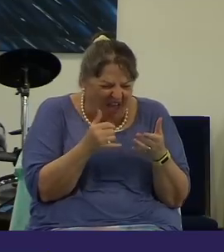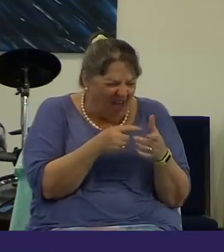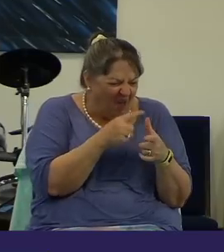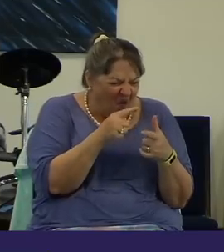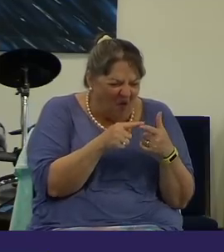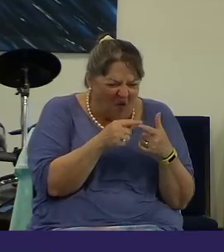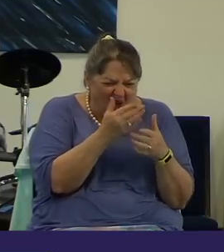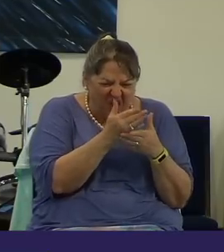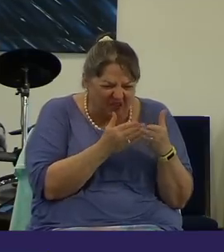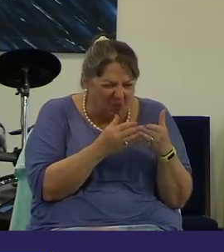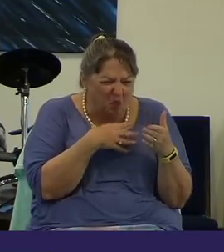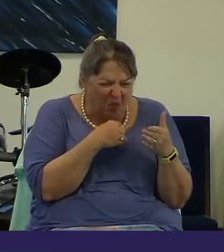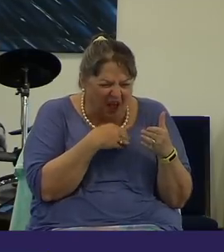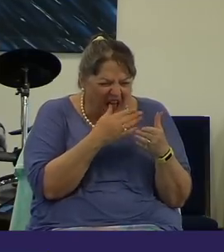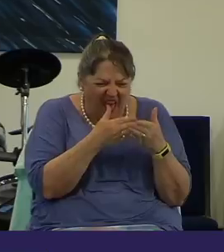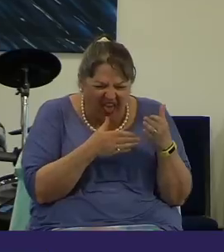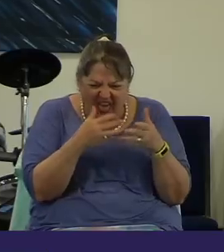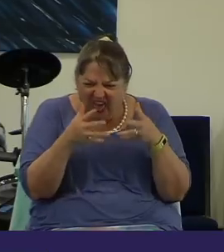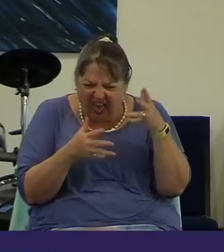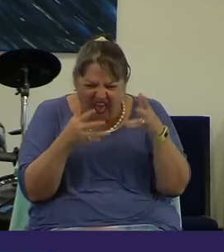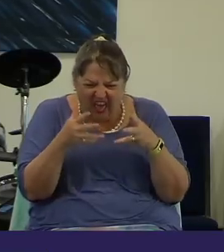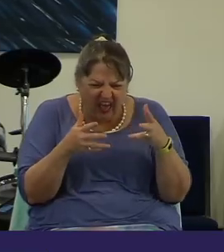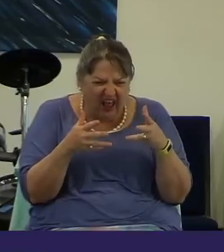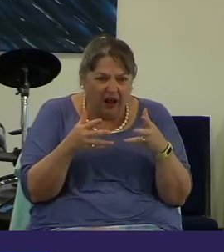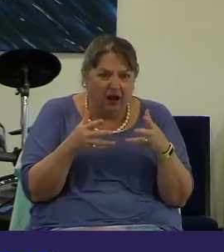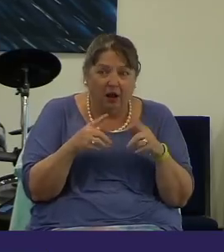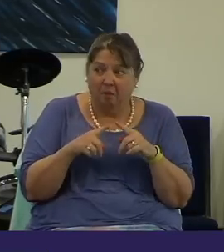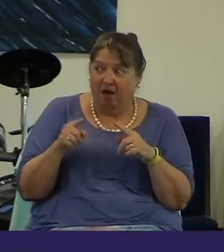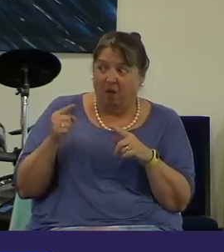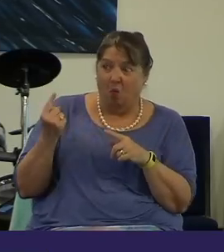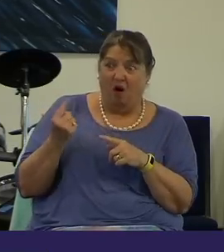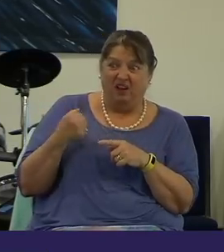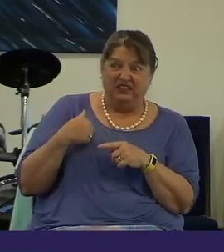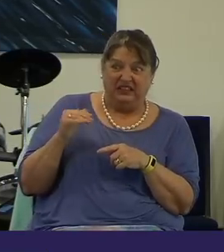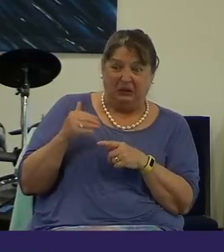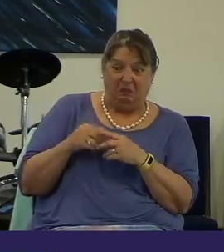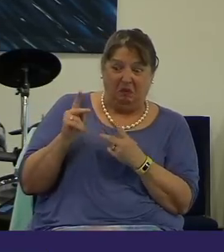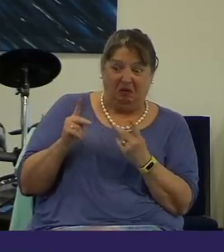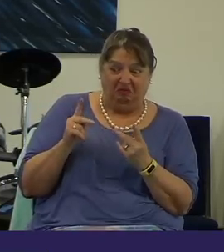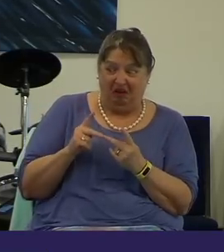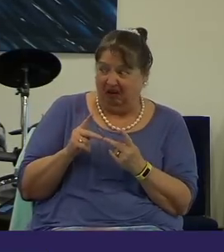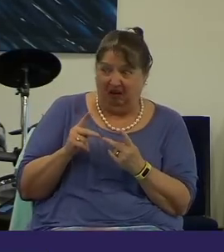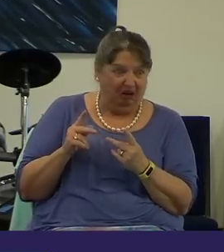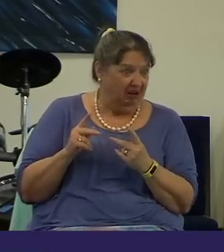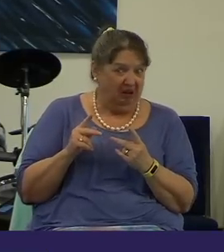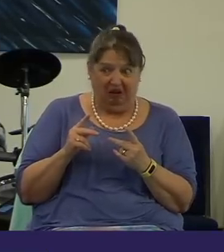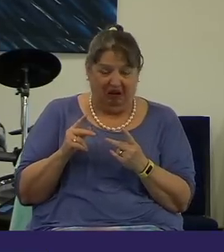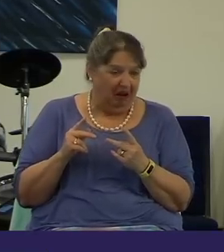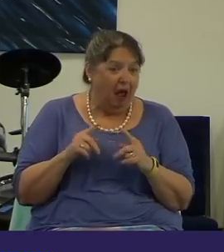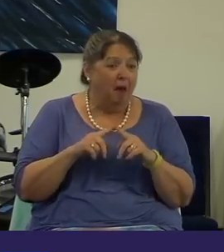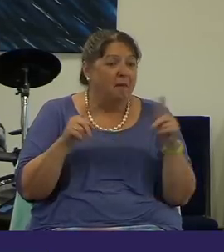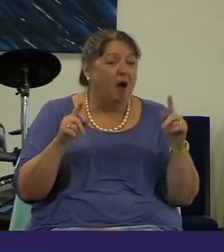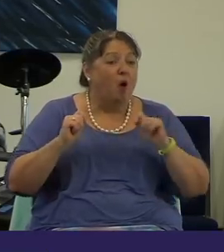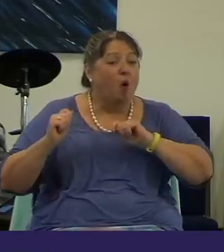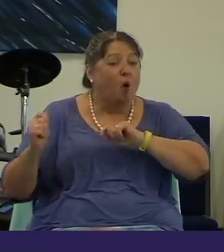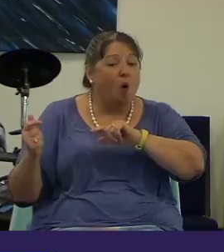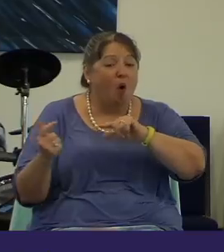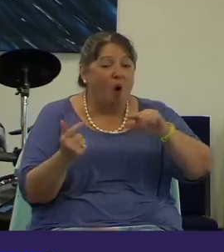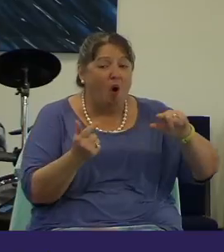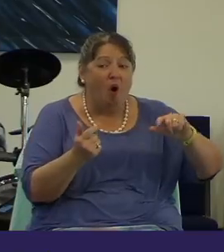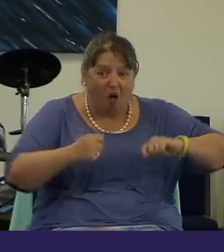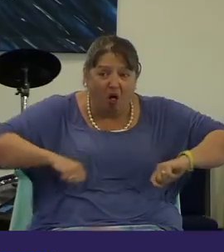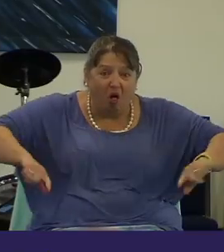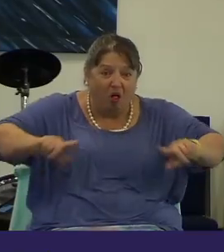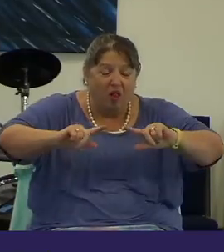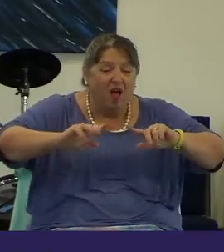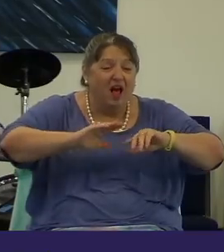on the eggshell, and then somebody got perfect down there, I don't know. And so we're all different, but on the inside, we're